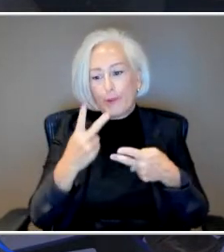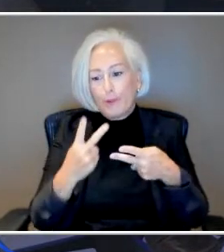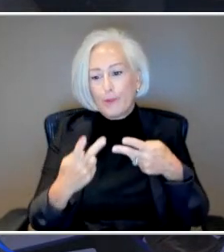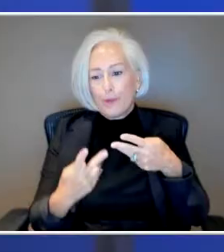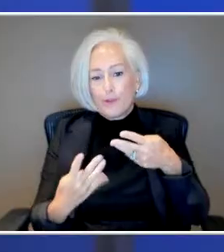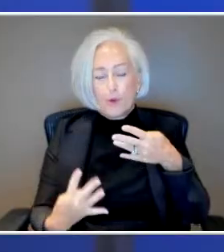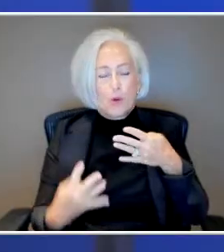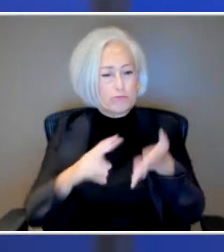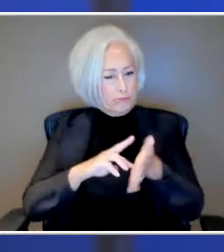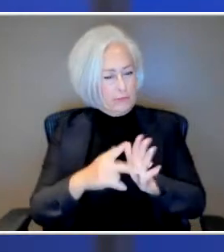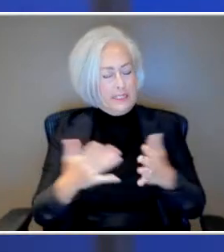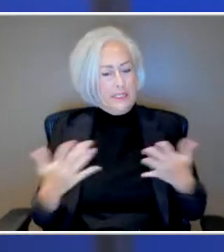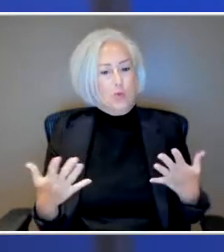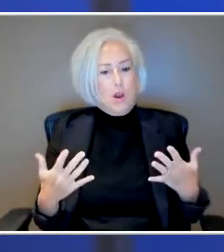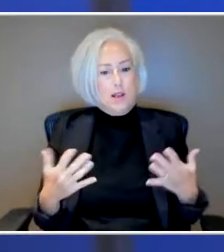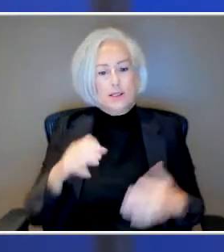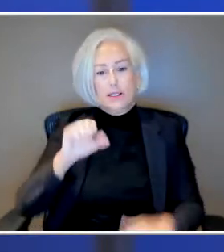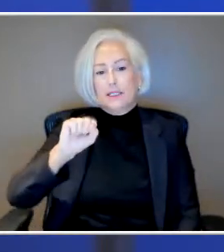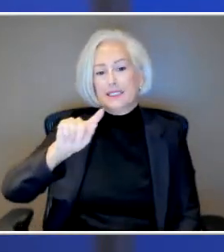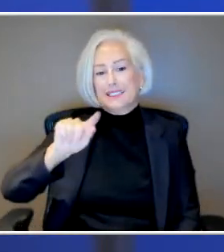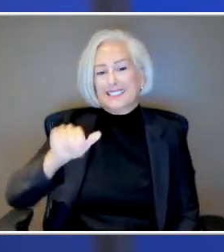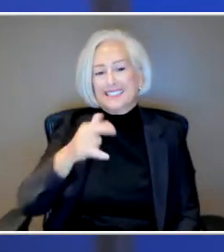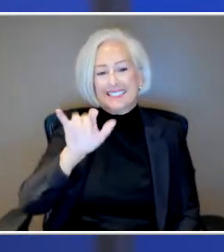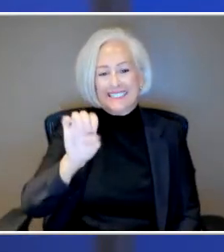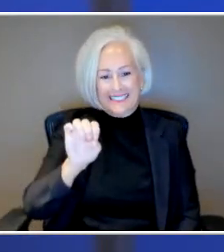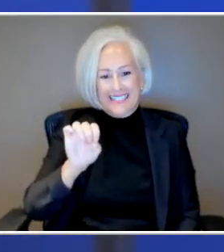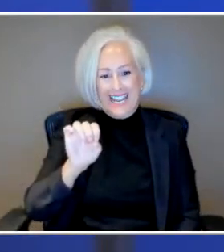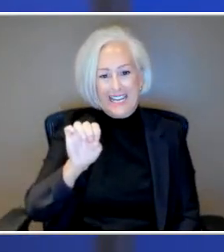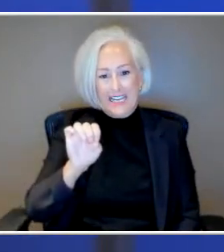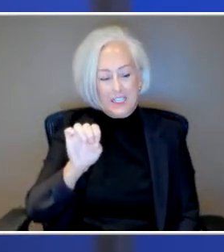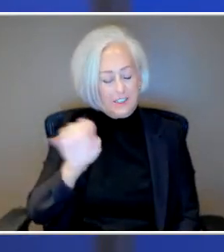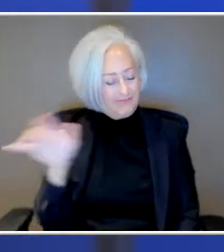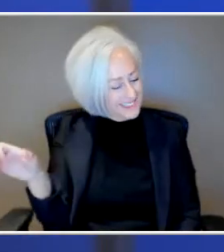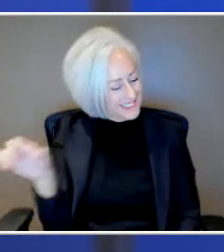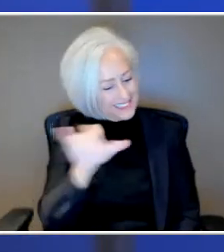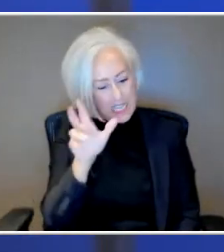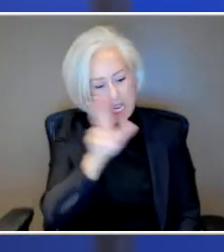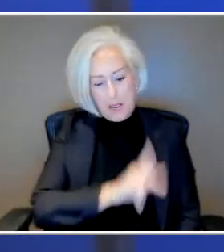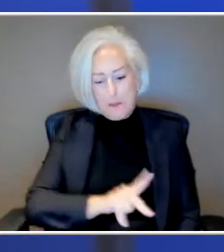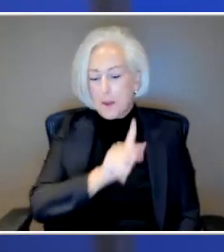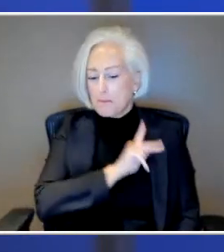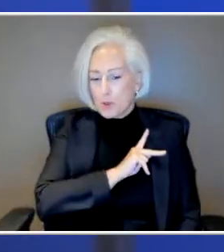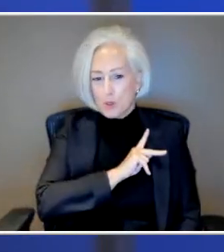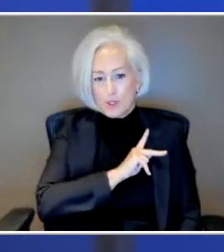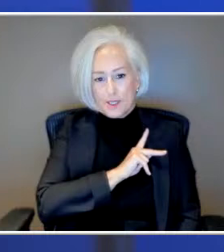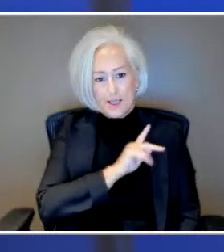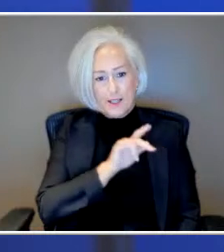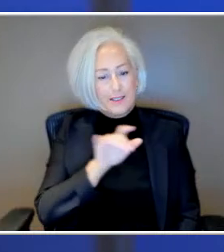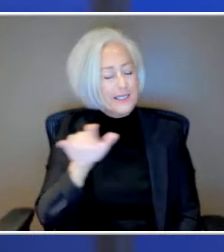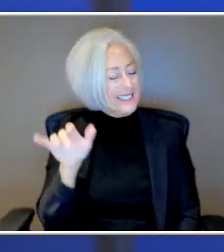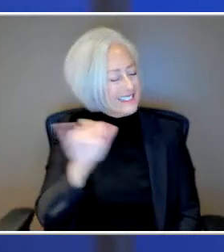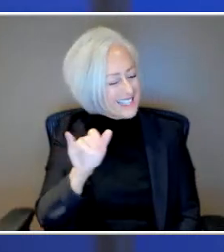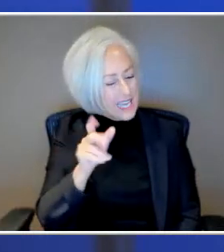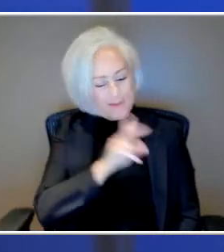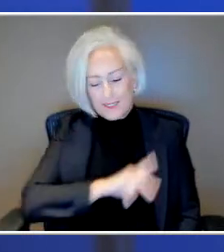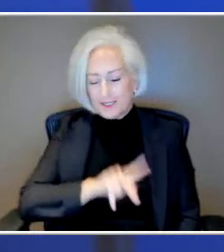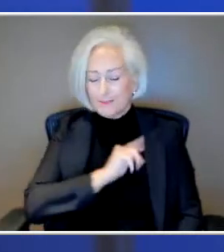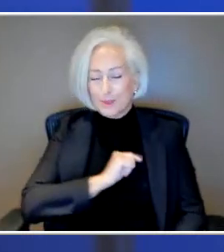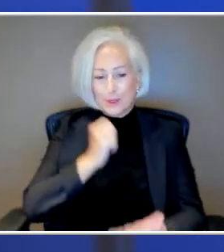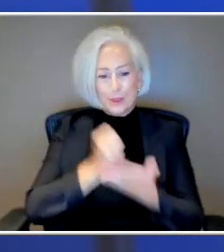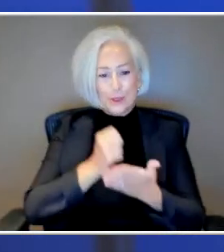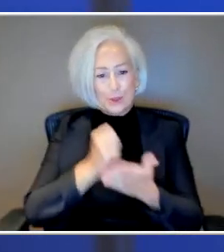And stage has become as personalized as the treatment plans, truly.